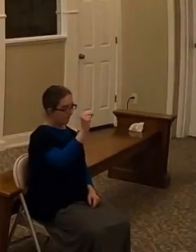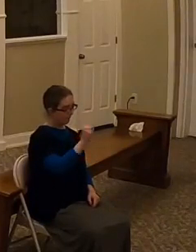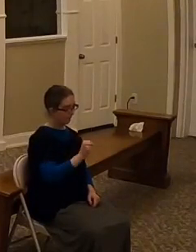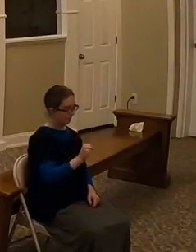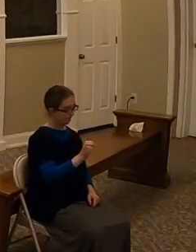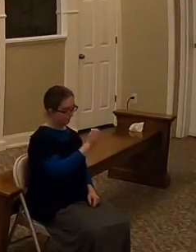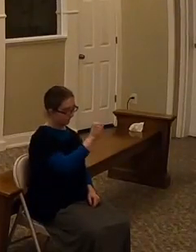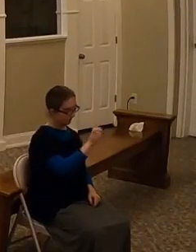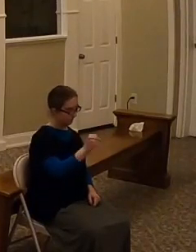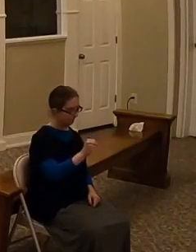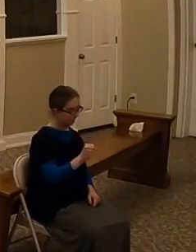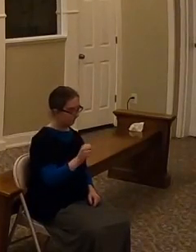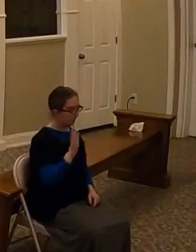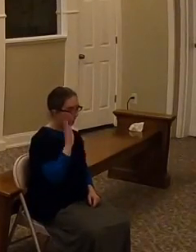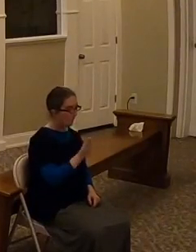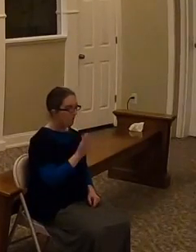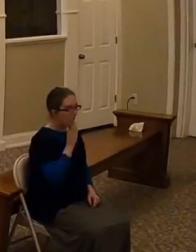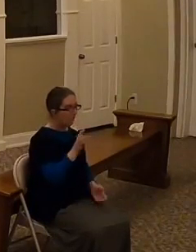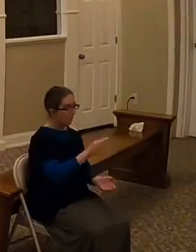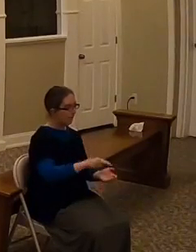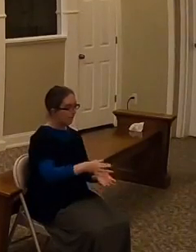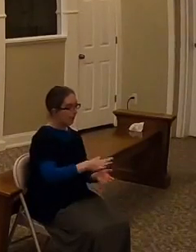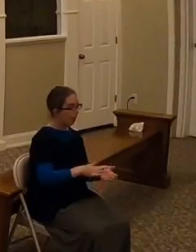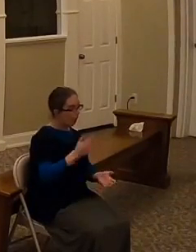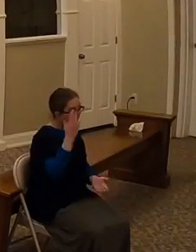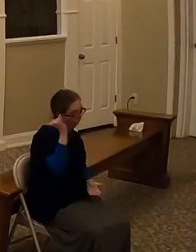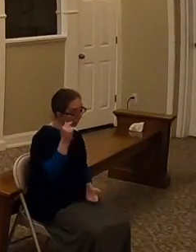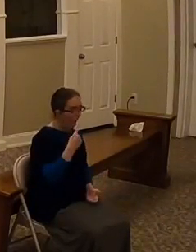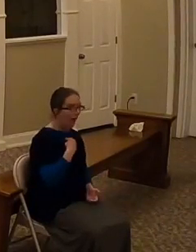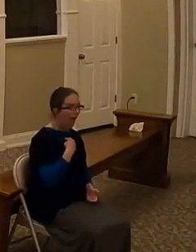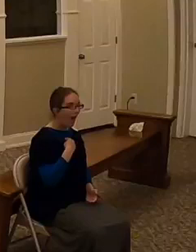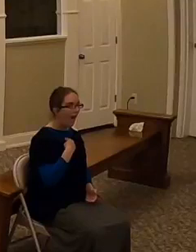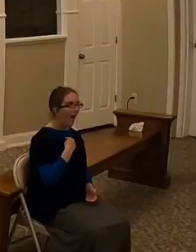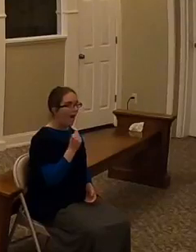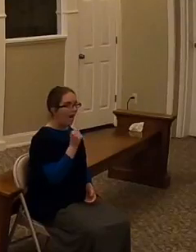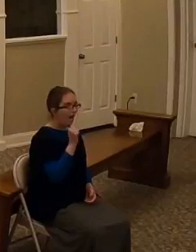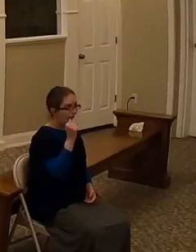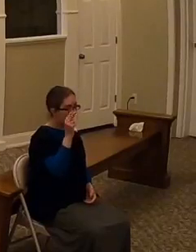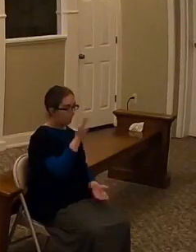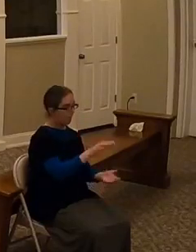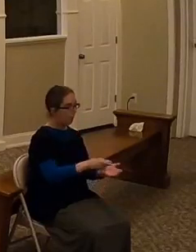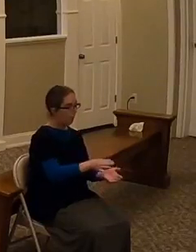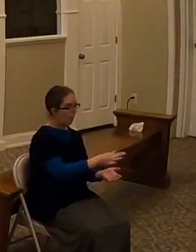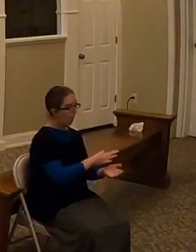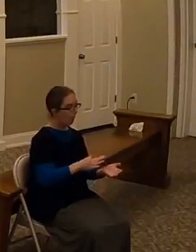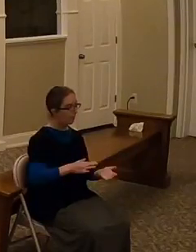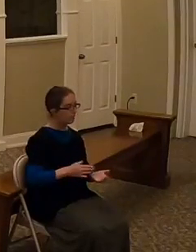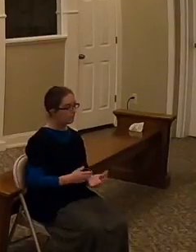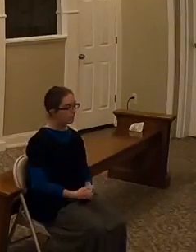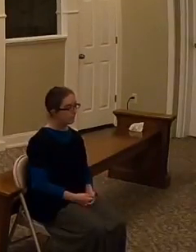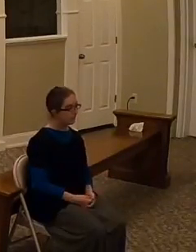yourselves, and ye shall be holy. Why? For I am holy.